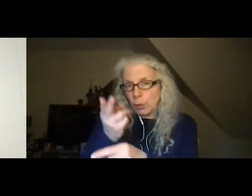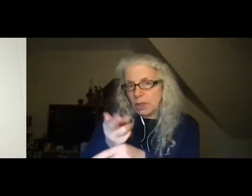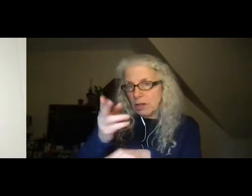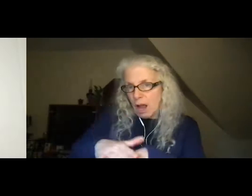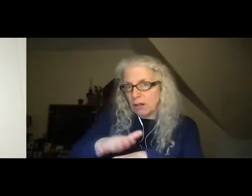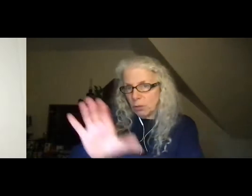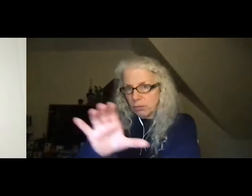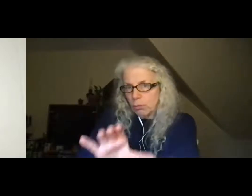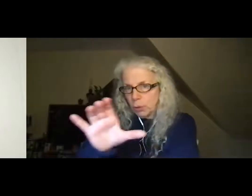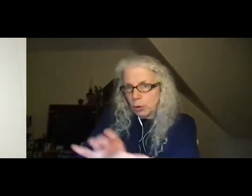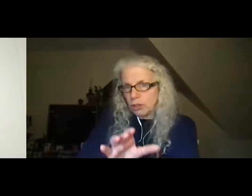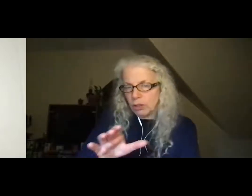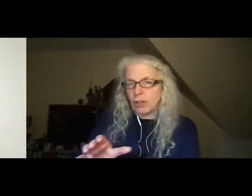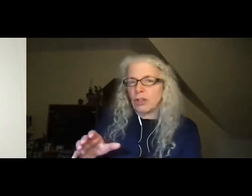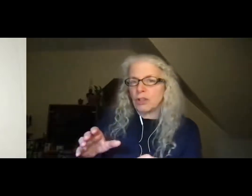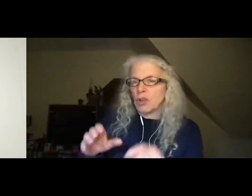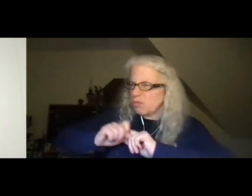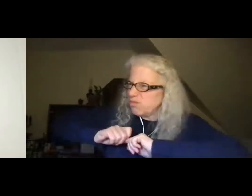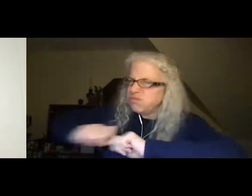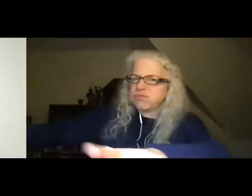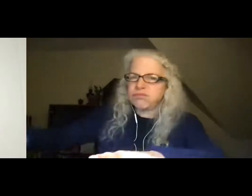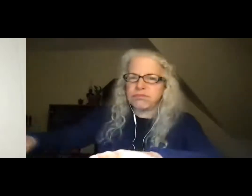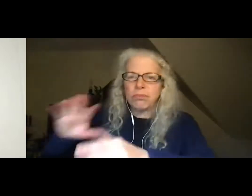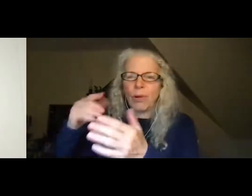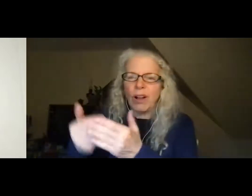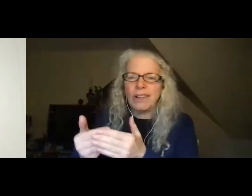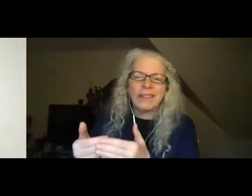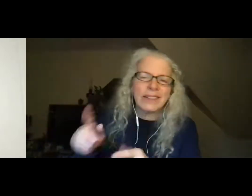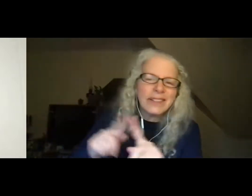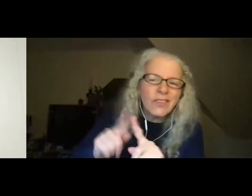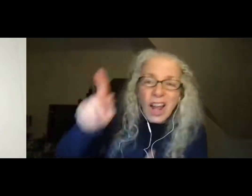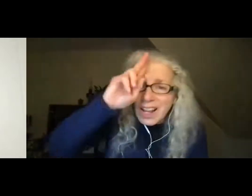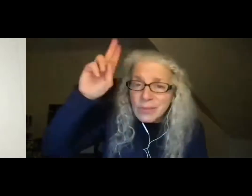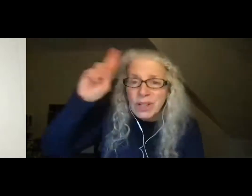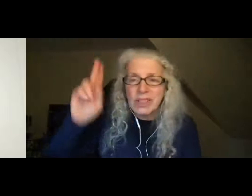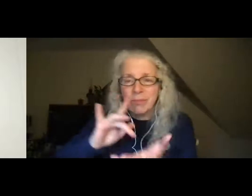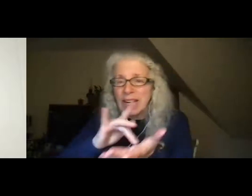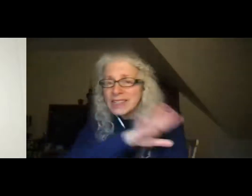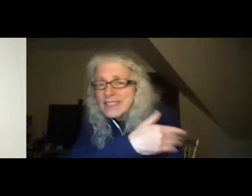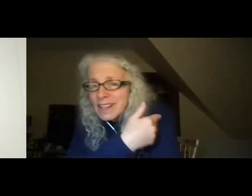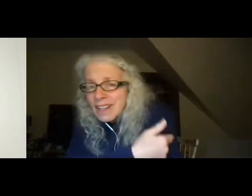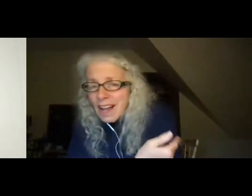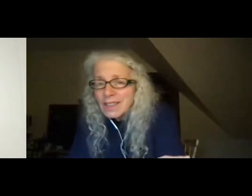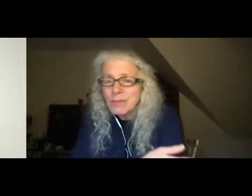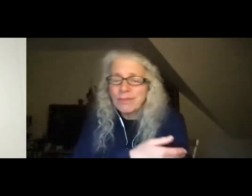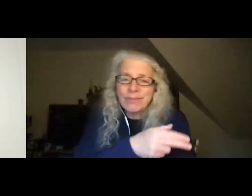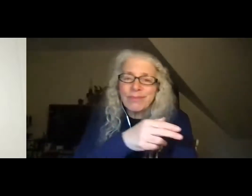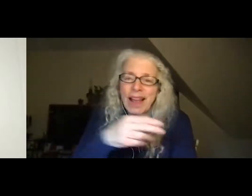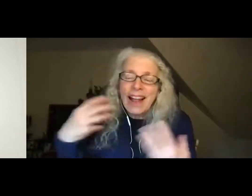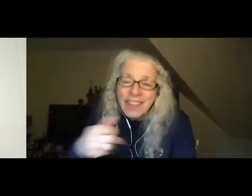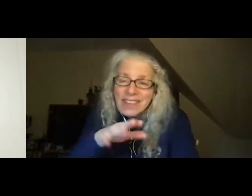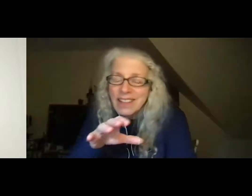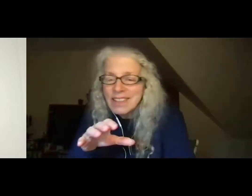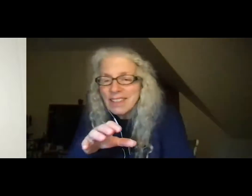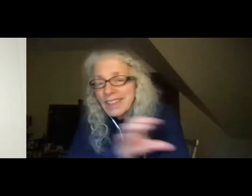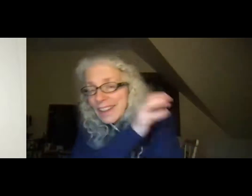so that we could send it out in mass to all stakeholders throughout the state. And we were able to send it to